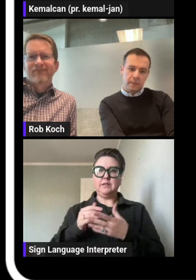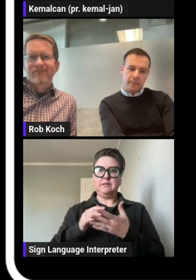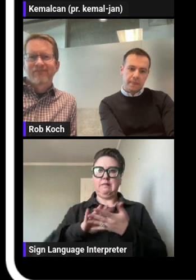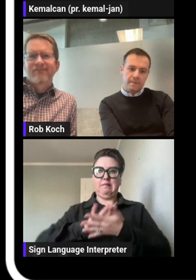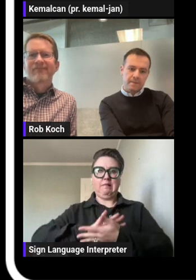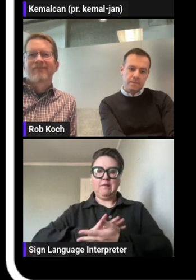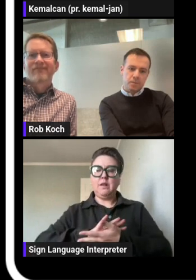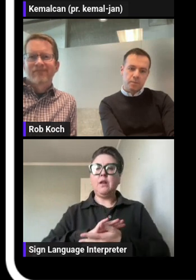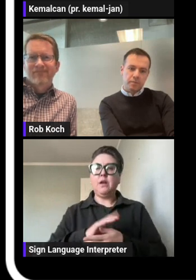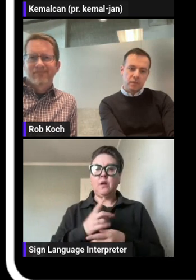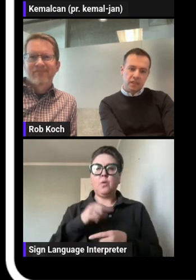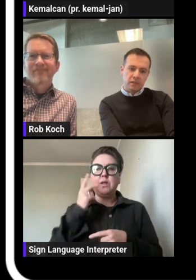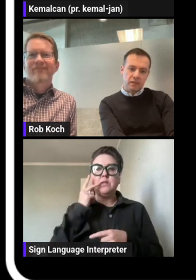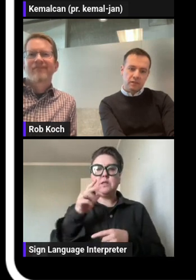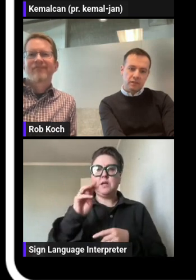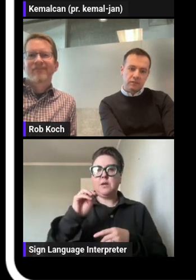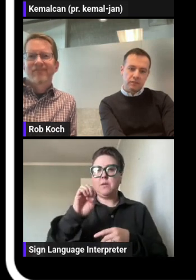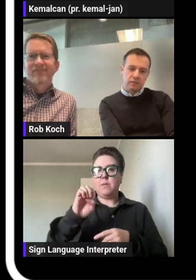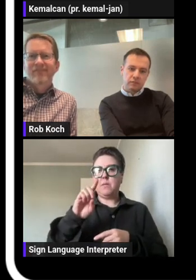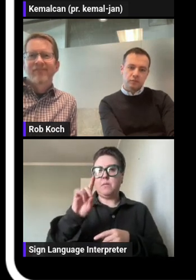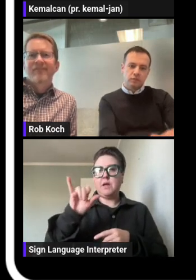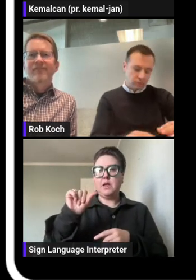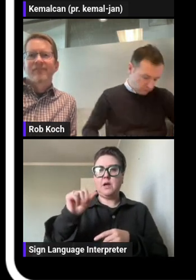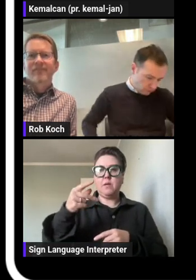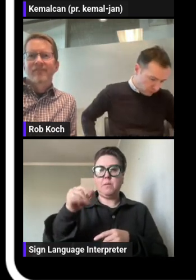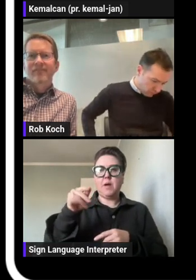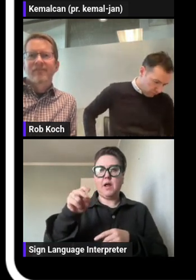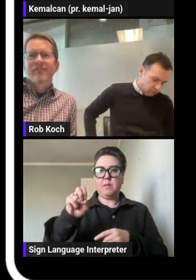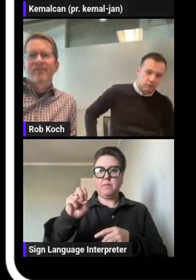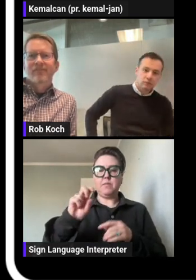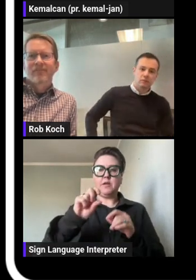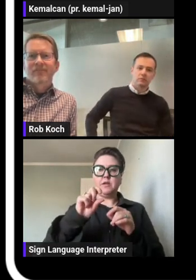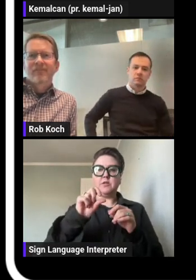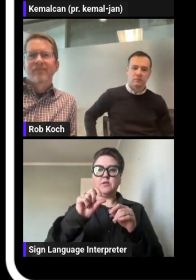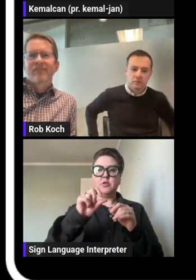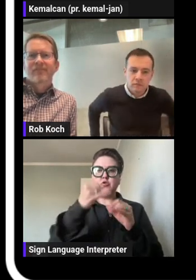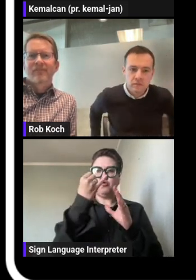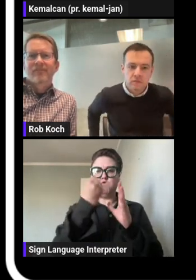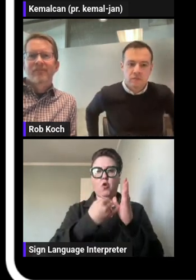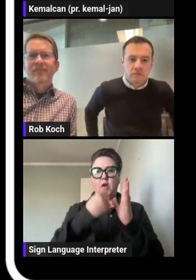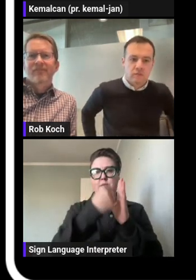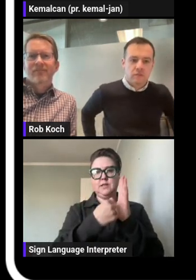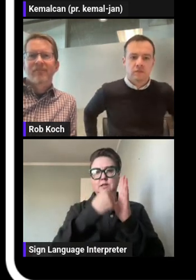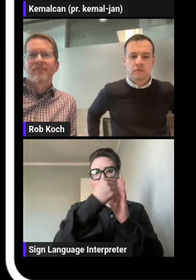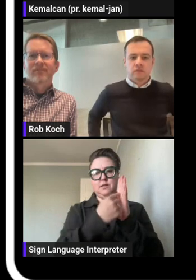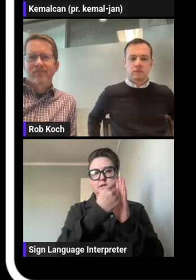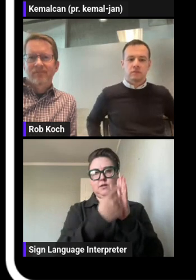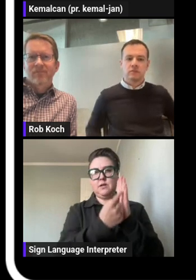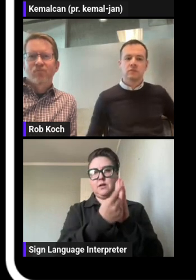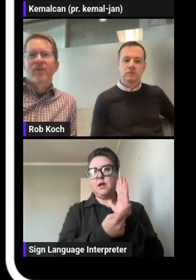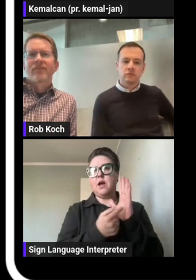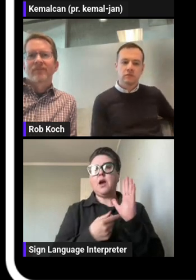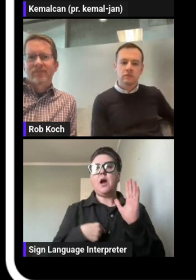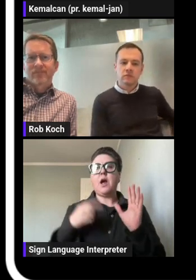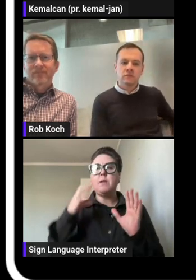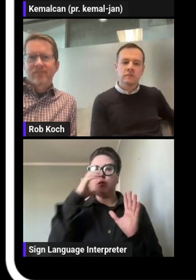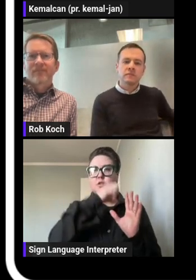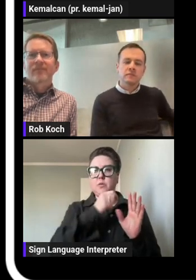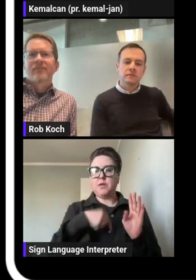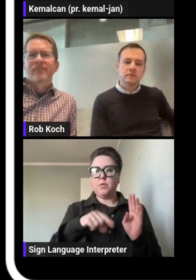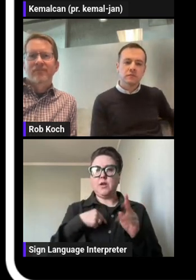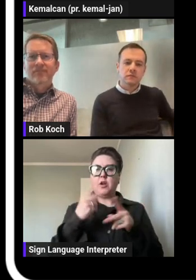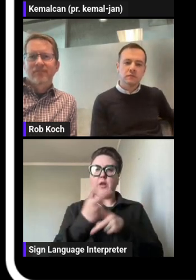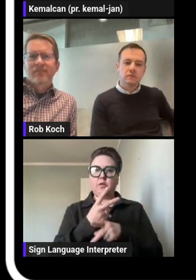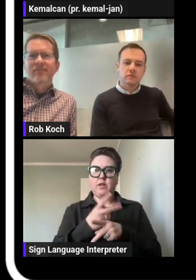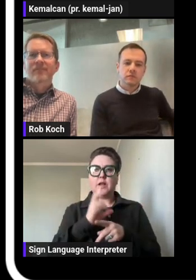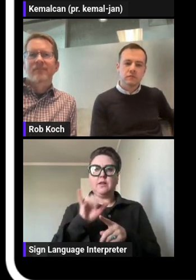And we see MediaPipe, which is drawing these positions and lines. I'm assuming that we have those data points, like it's calculating, saying this